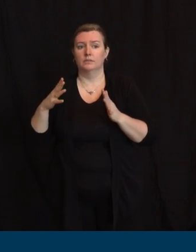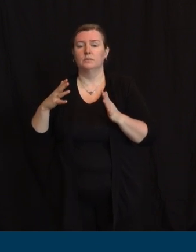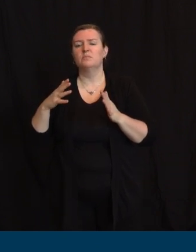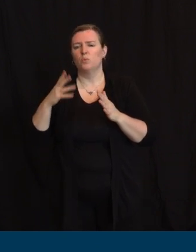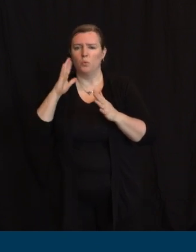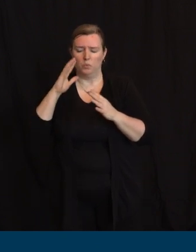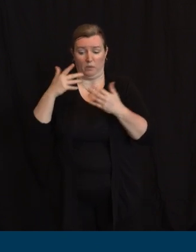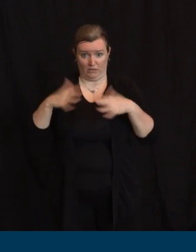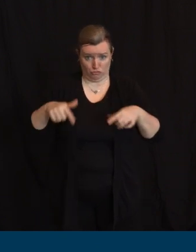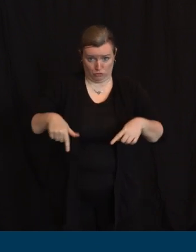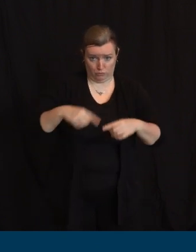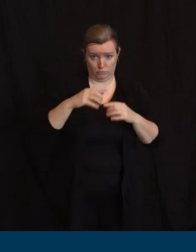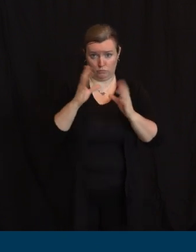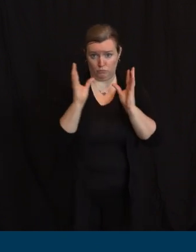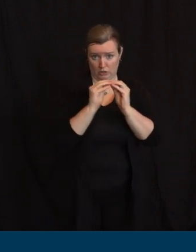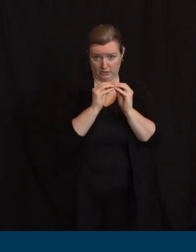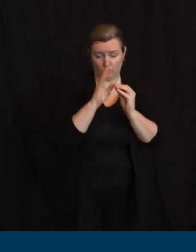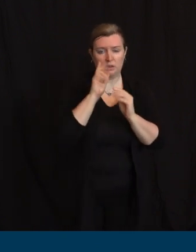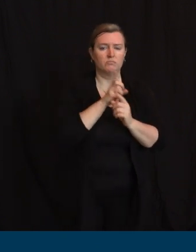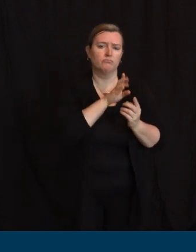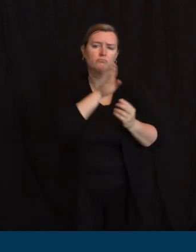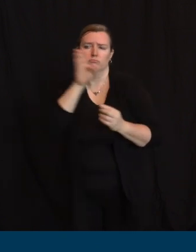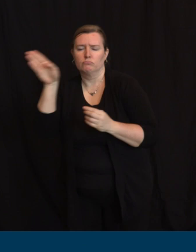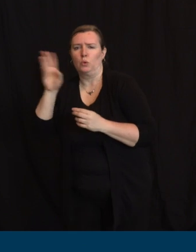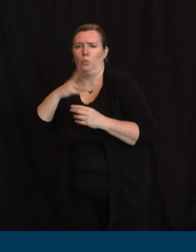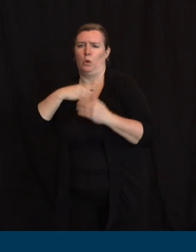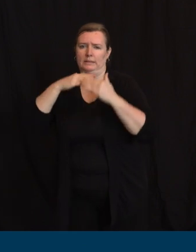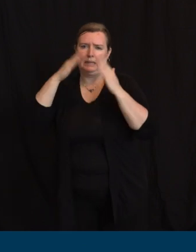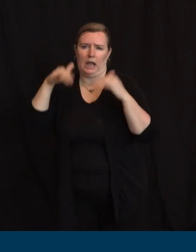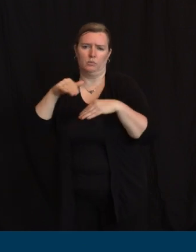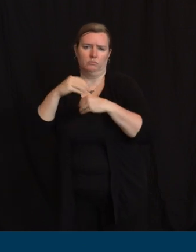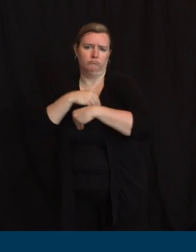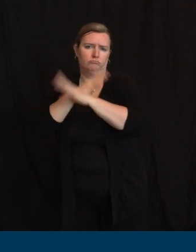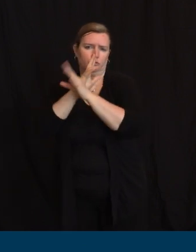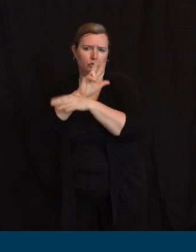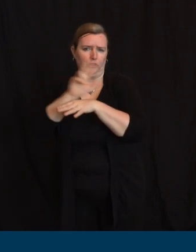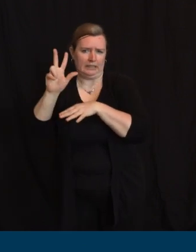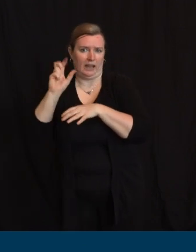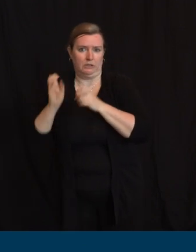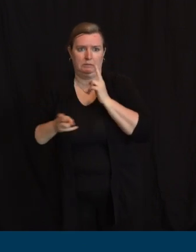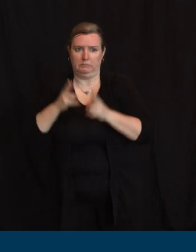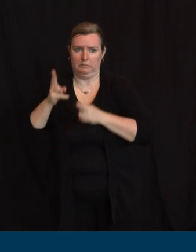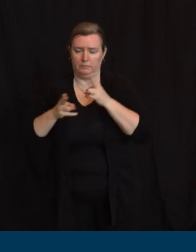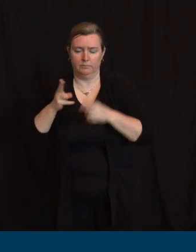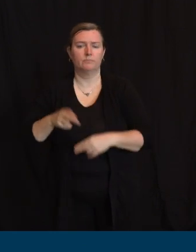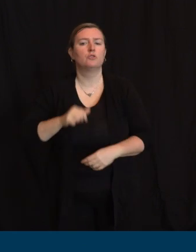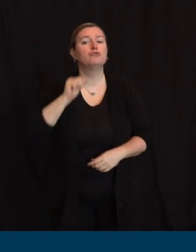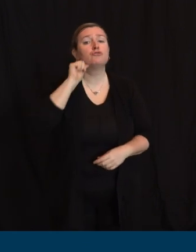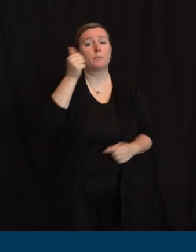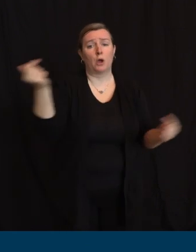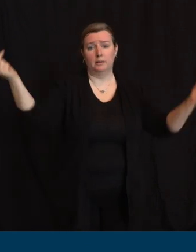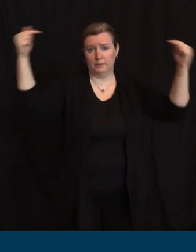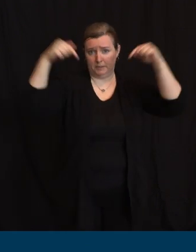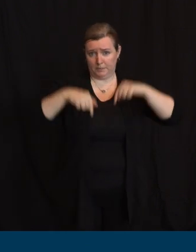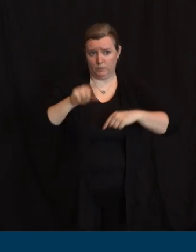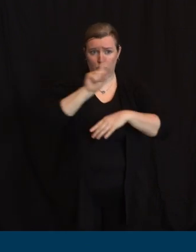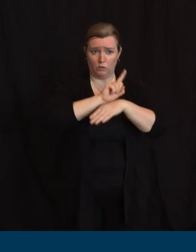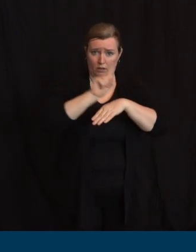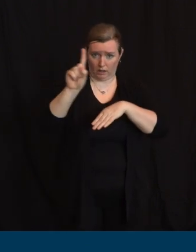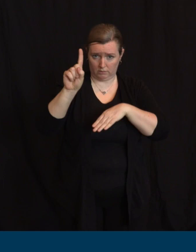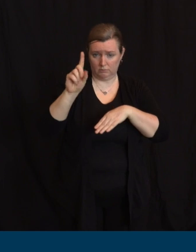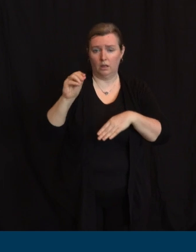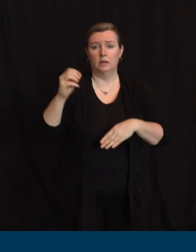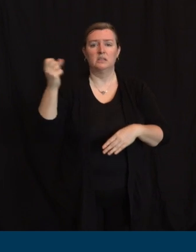ground to cover. Dan, tomorrow we are on for 1 p.m., and unless you all hear otherwise, and Saturday as well at 1